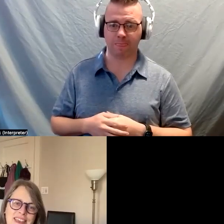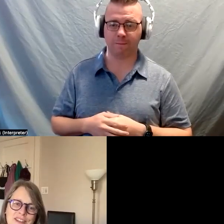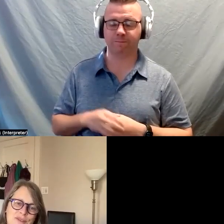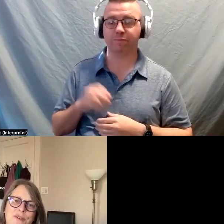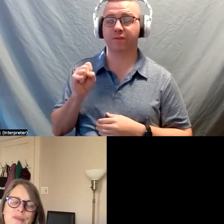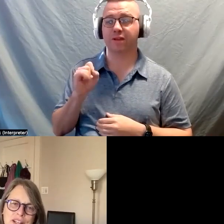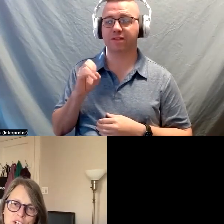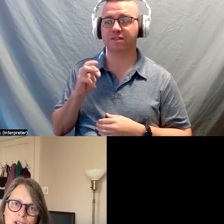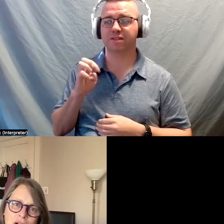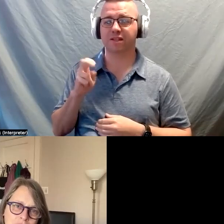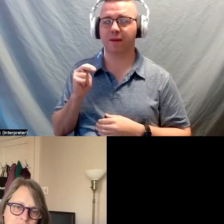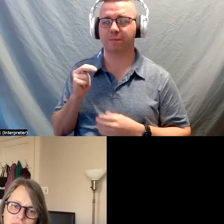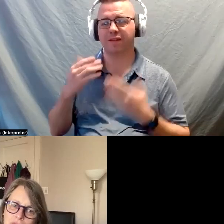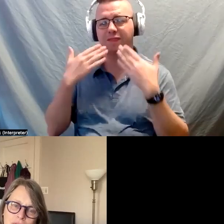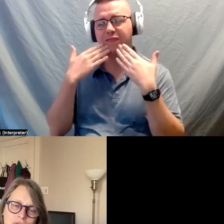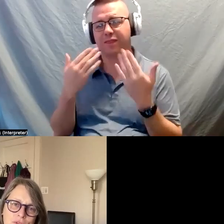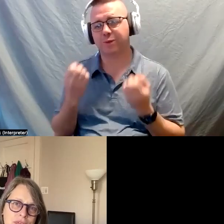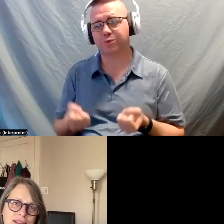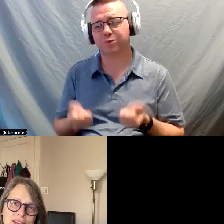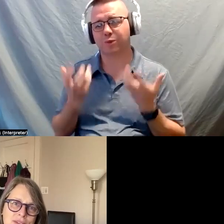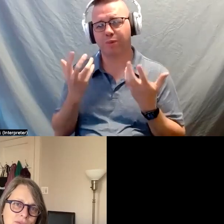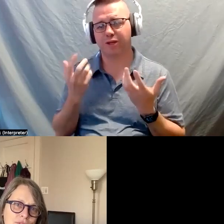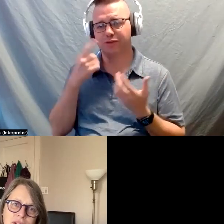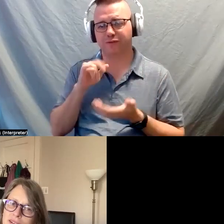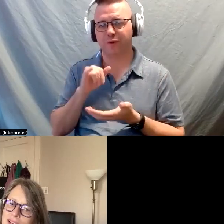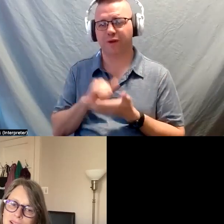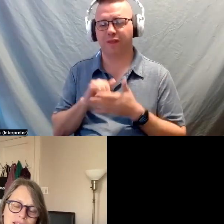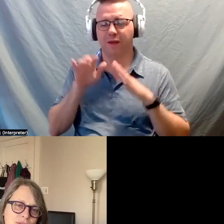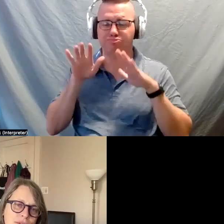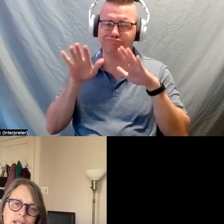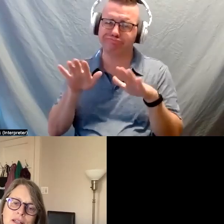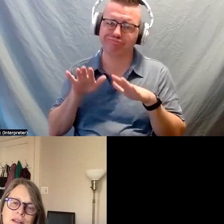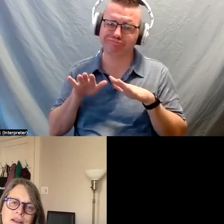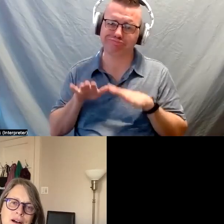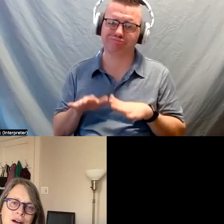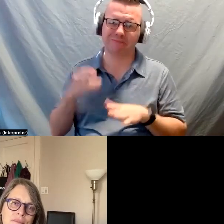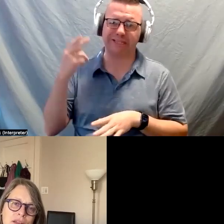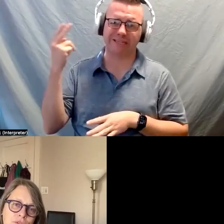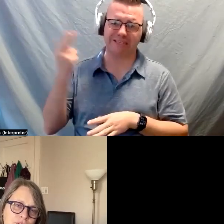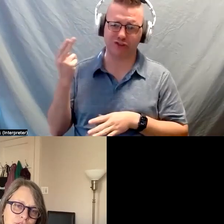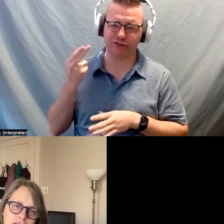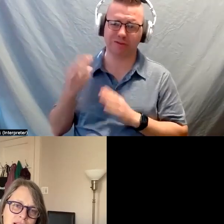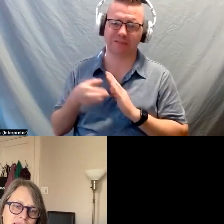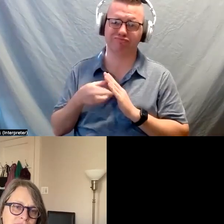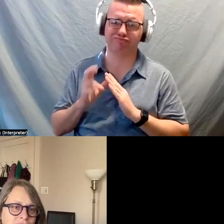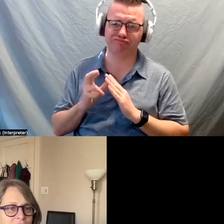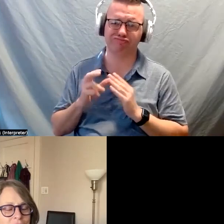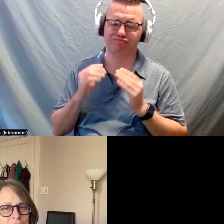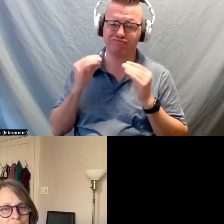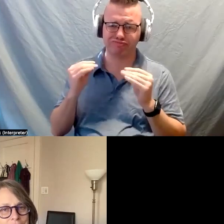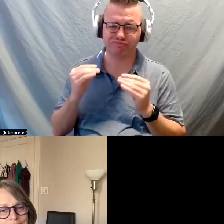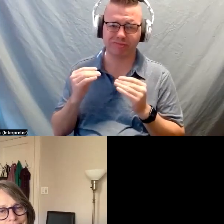Simon, thank you so much for that extraordinary history and for your